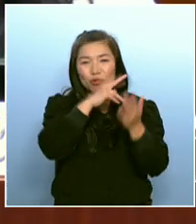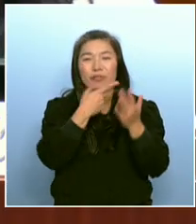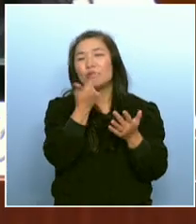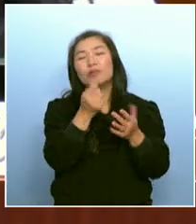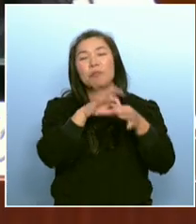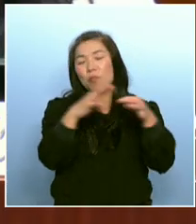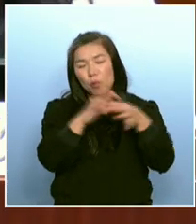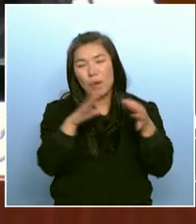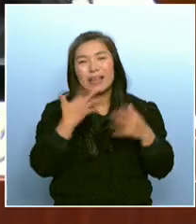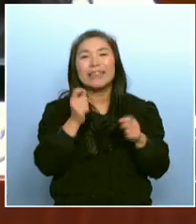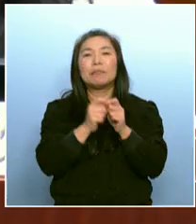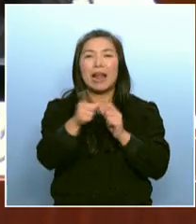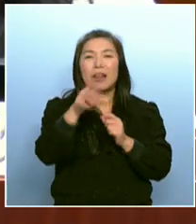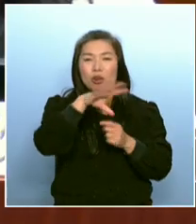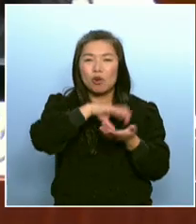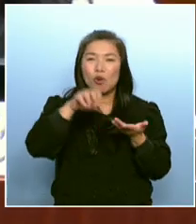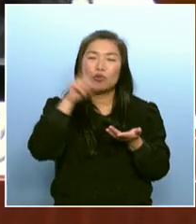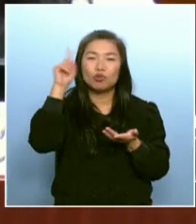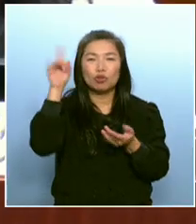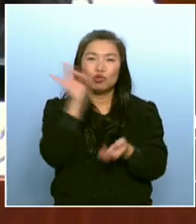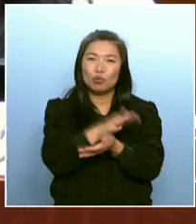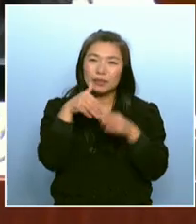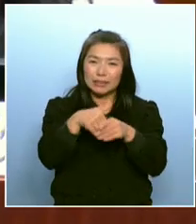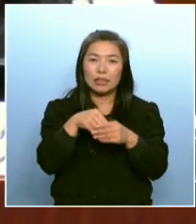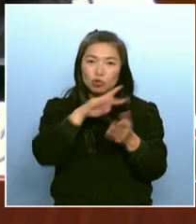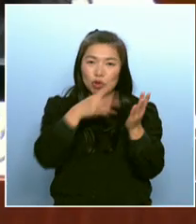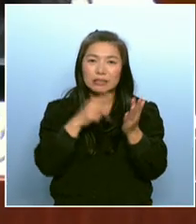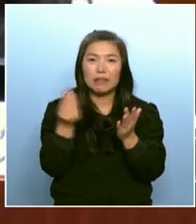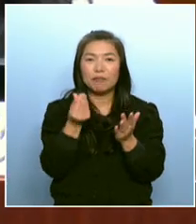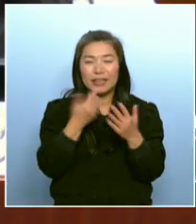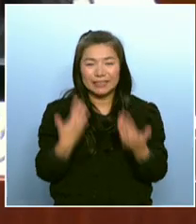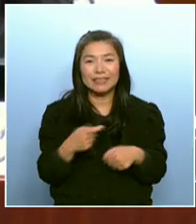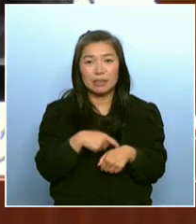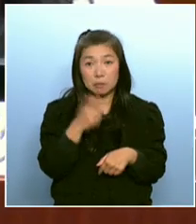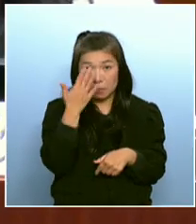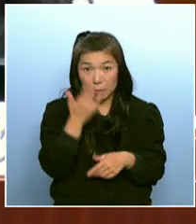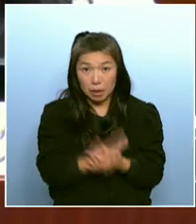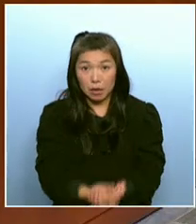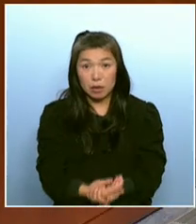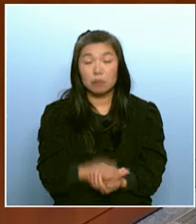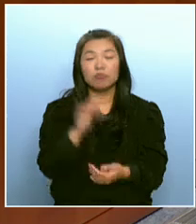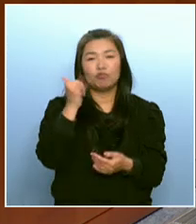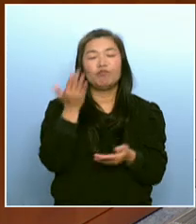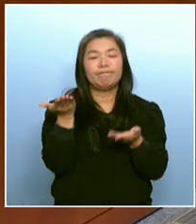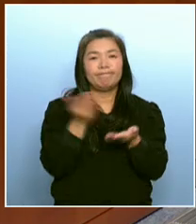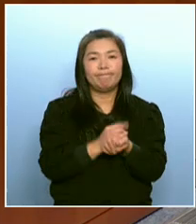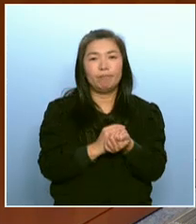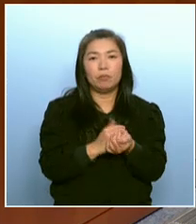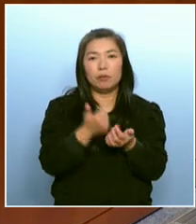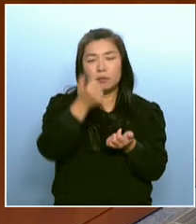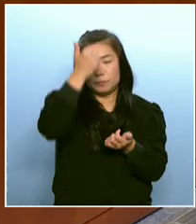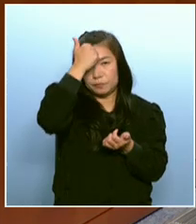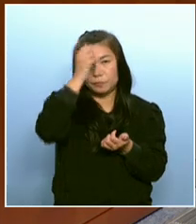approval at this stage? And you're even including the construction costs in your